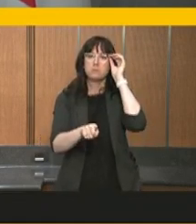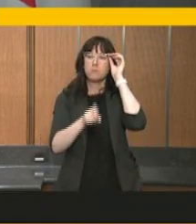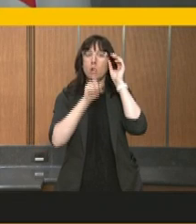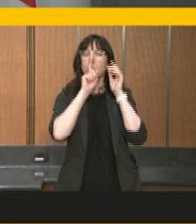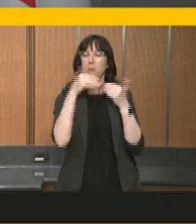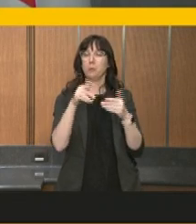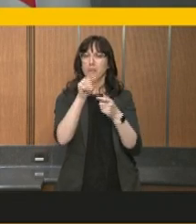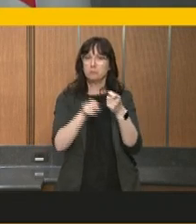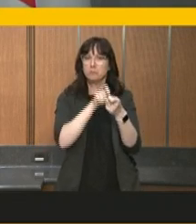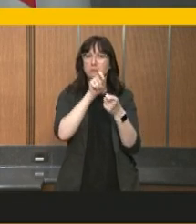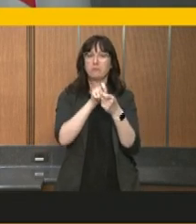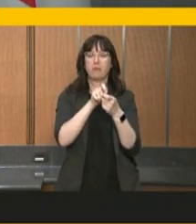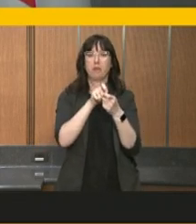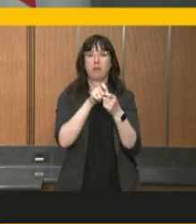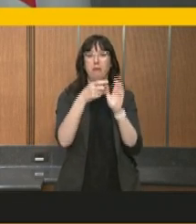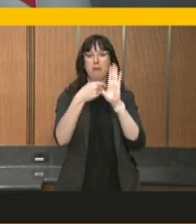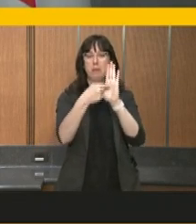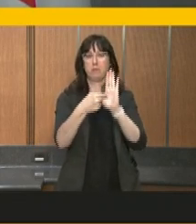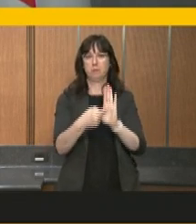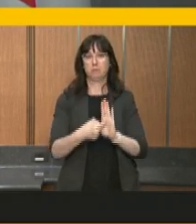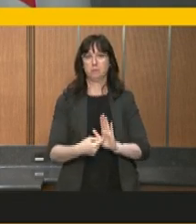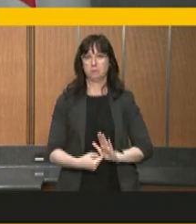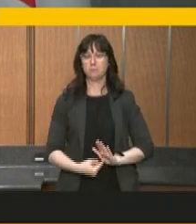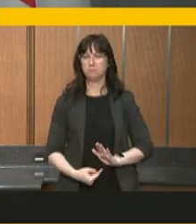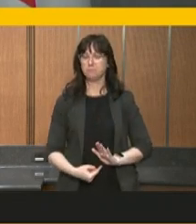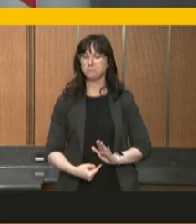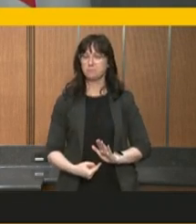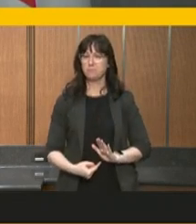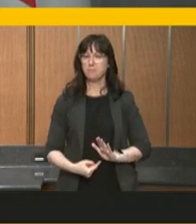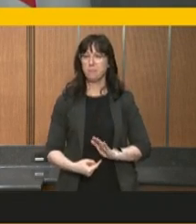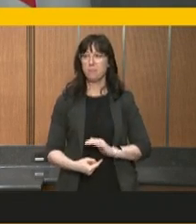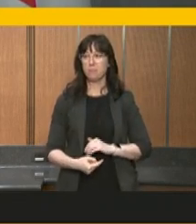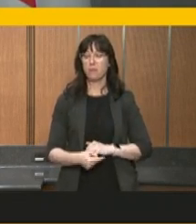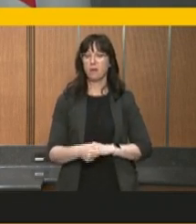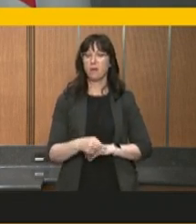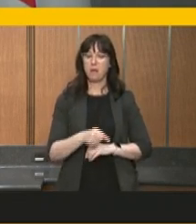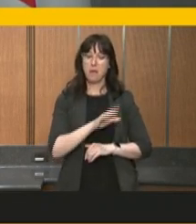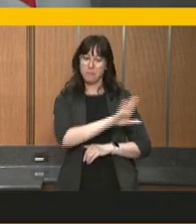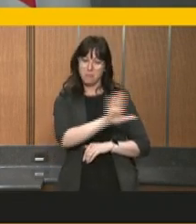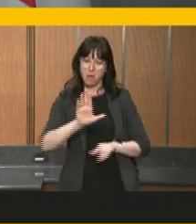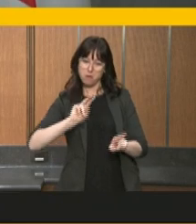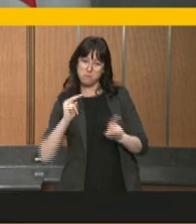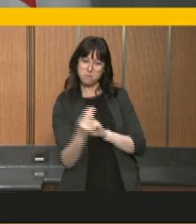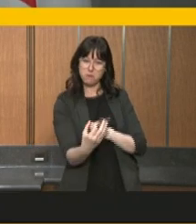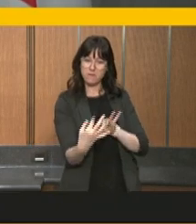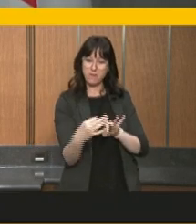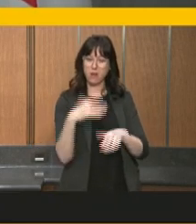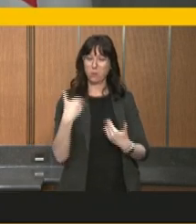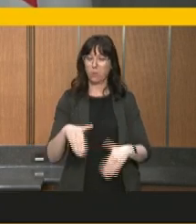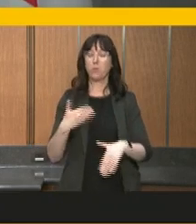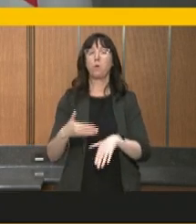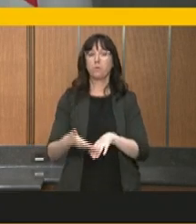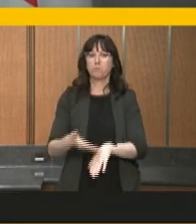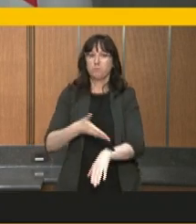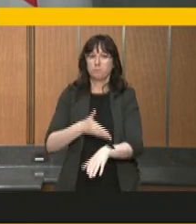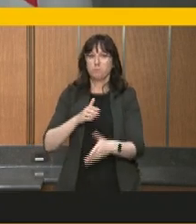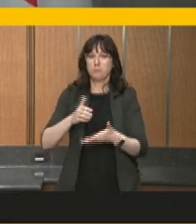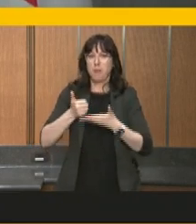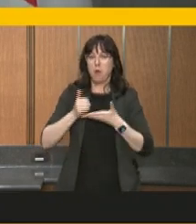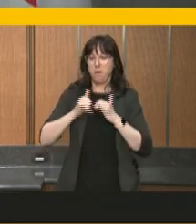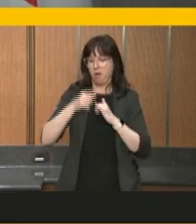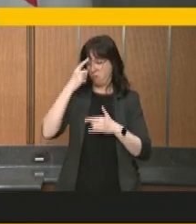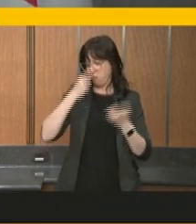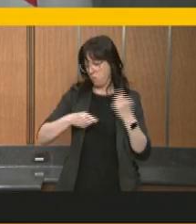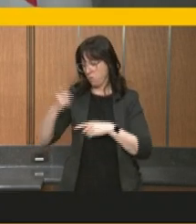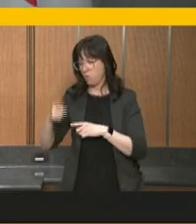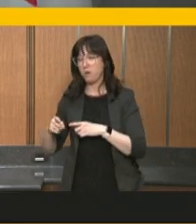examples. That observation really informed our discussion with our counterparts in the United States, who also recognized